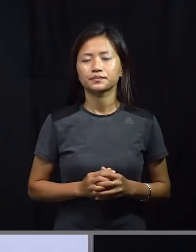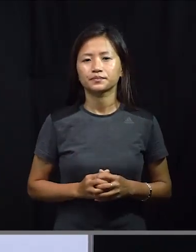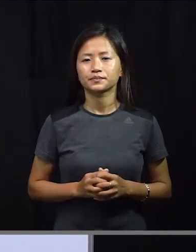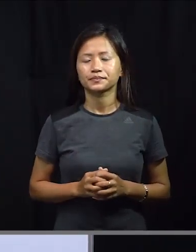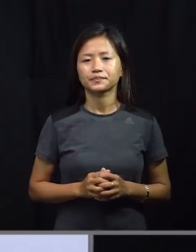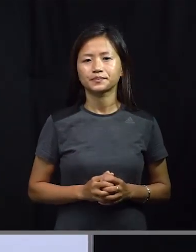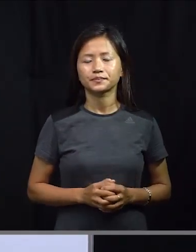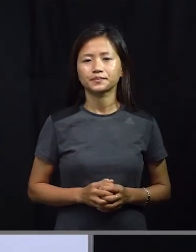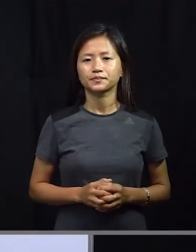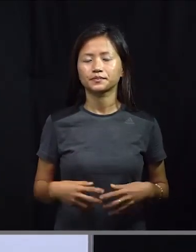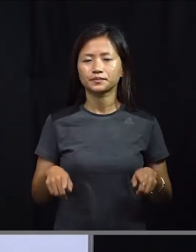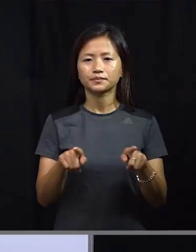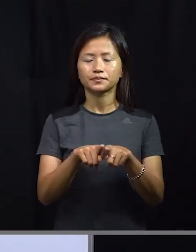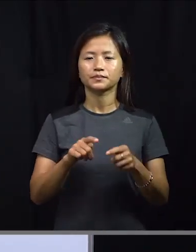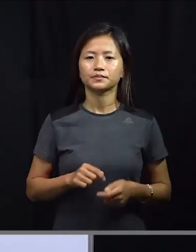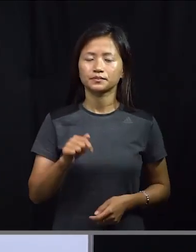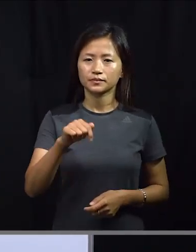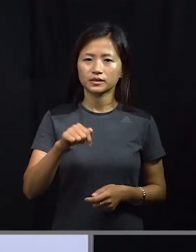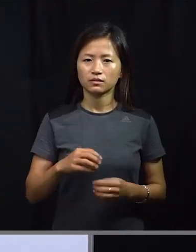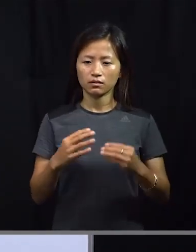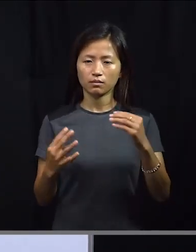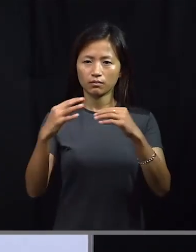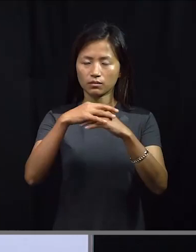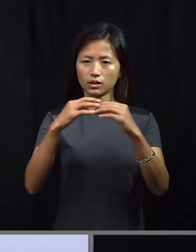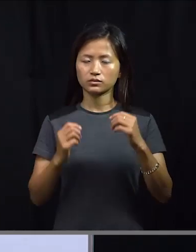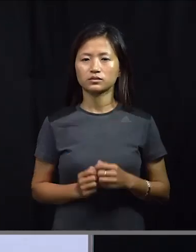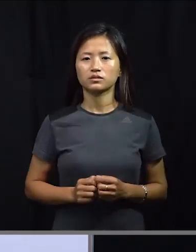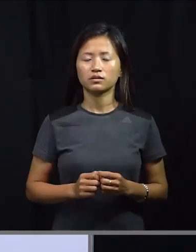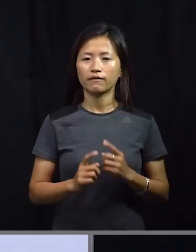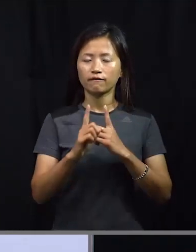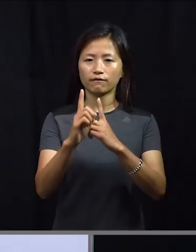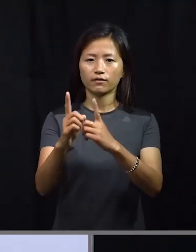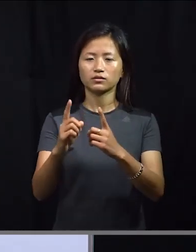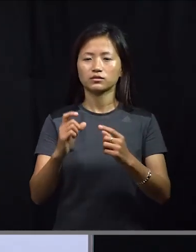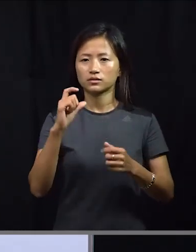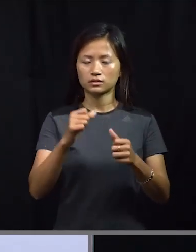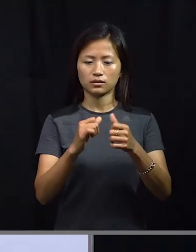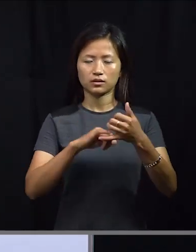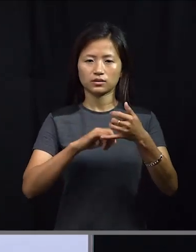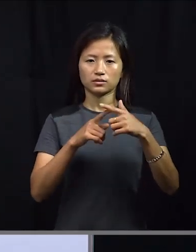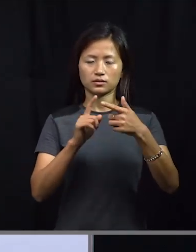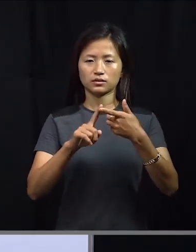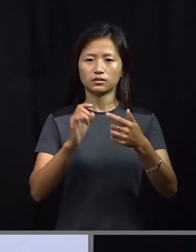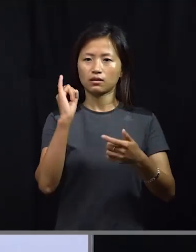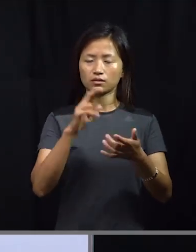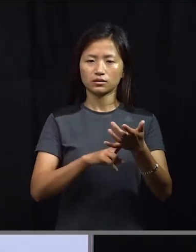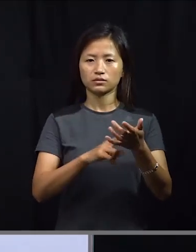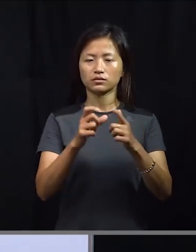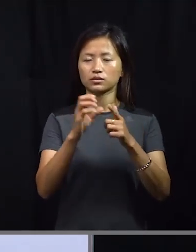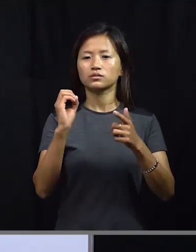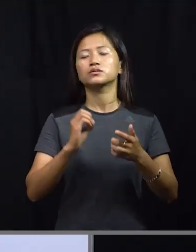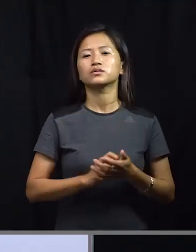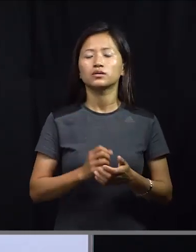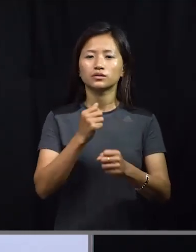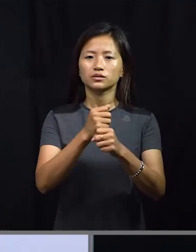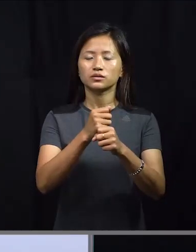same group. And here, among the Hindus, they follow caste endogamy, okay? I repeat